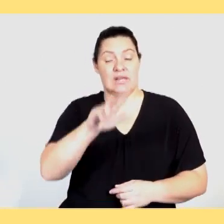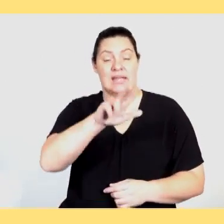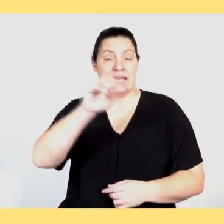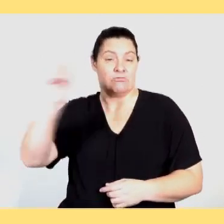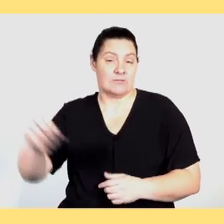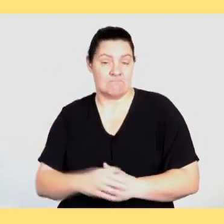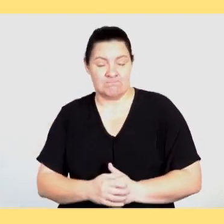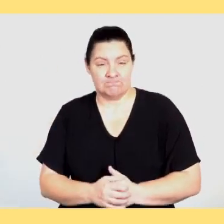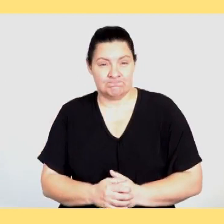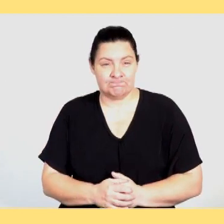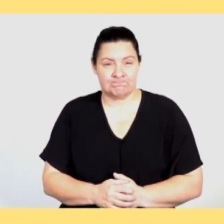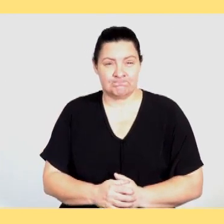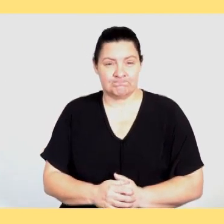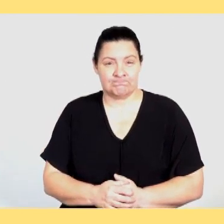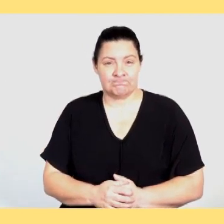15,800.